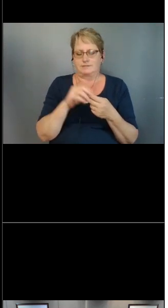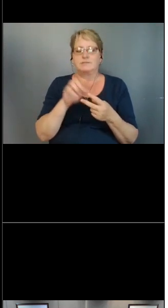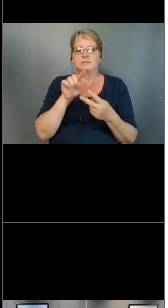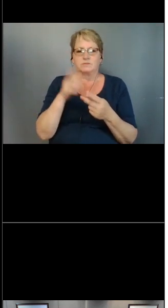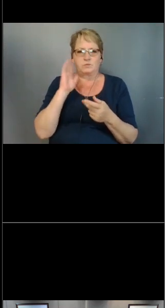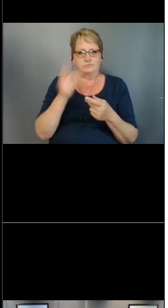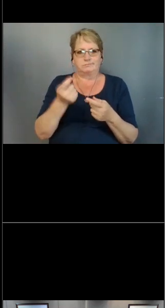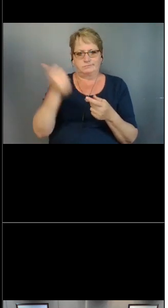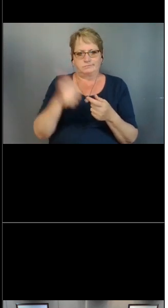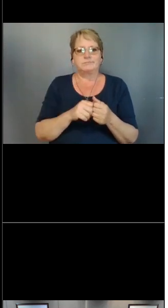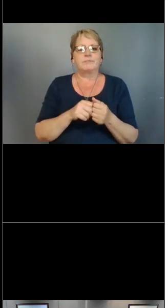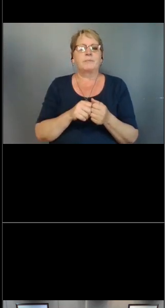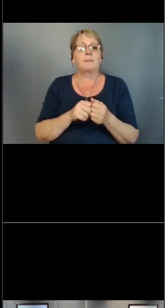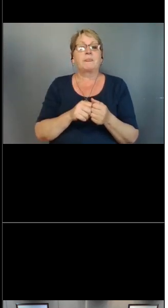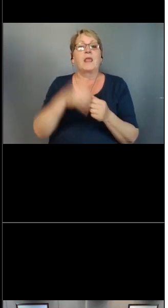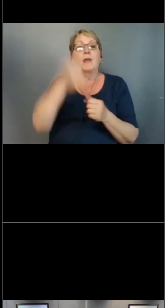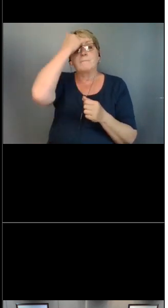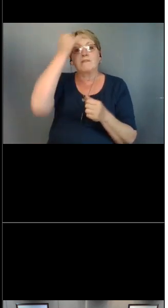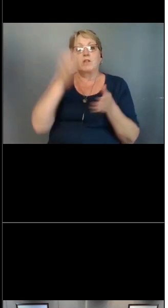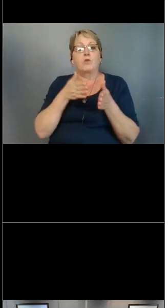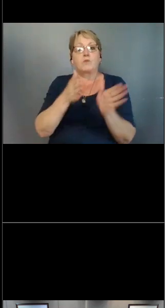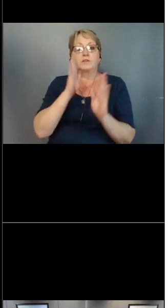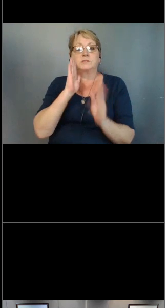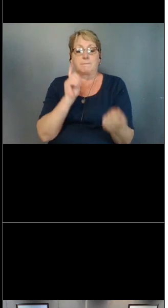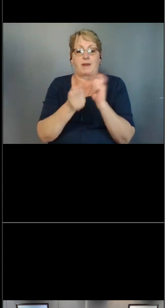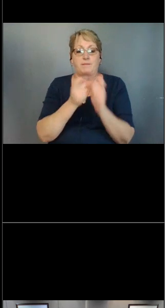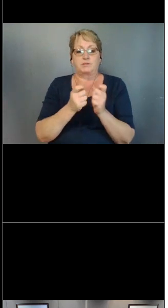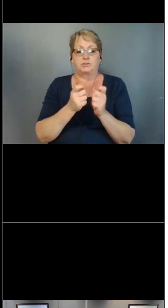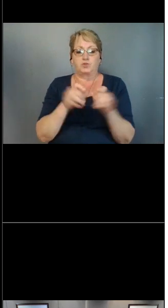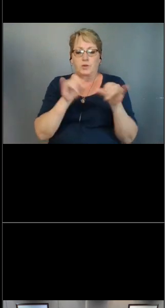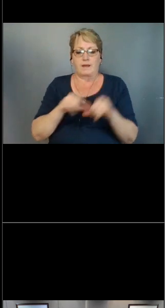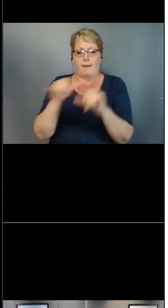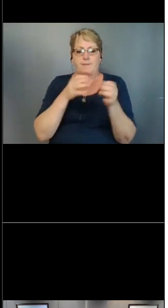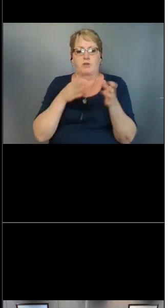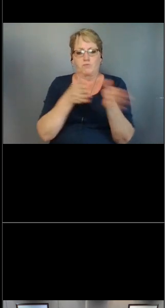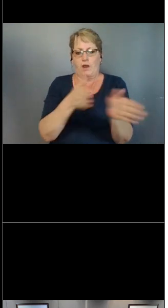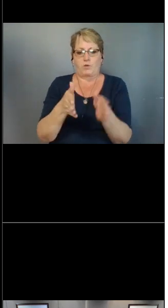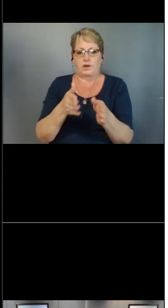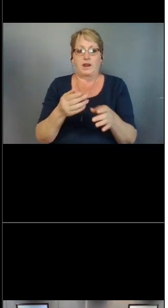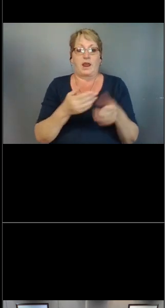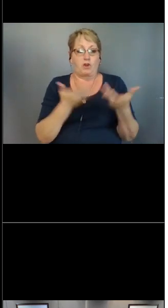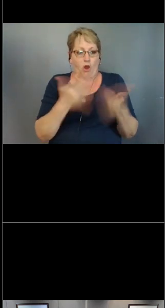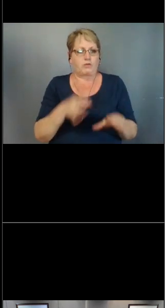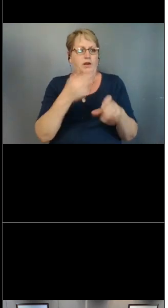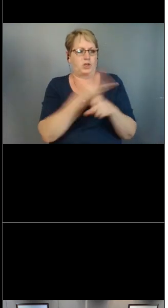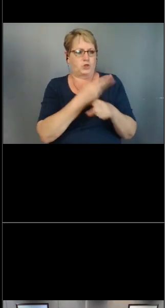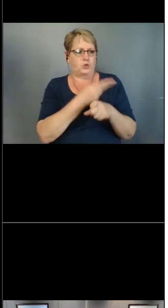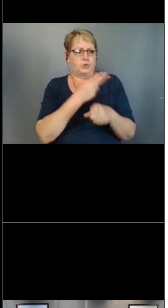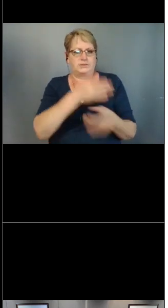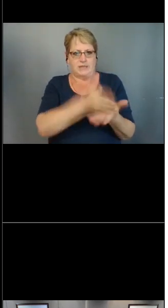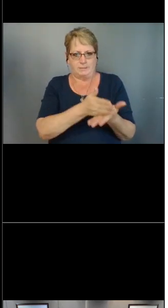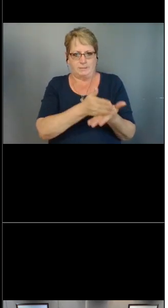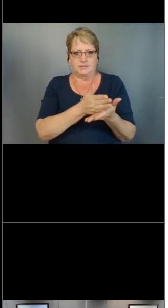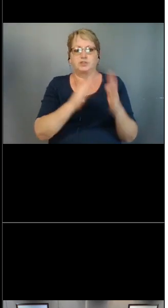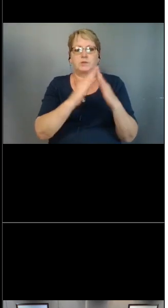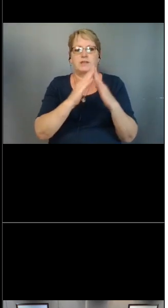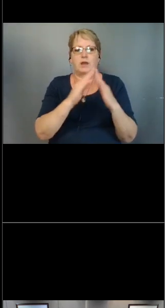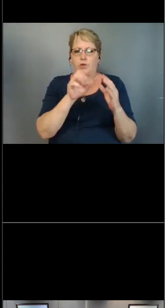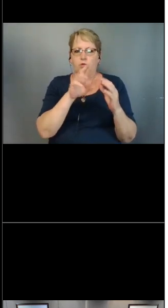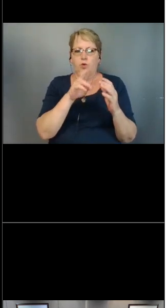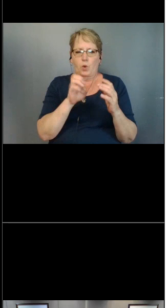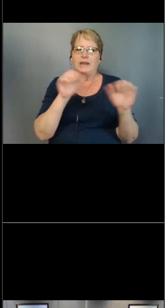Downtown Buffalo routings have been modified to use common routing and stops. The current network through the downtown core can be somewhat